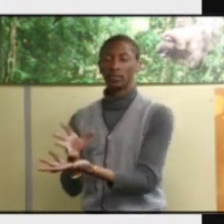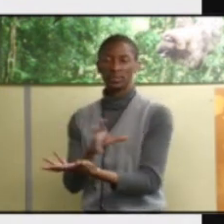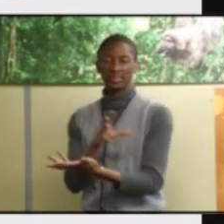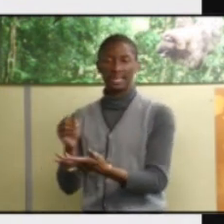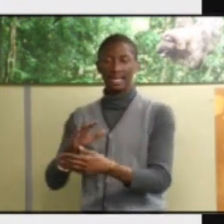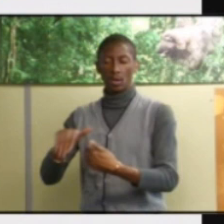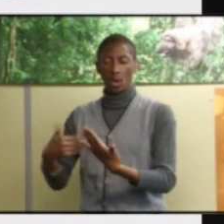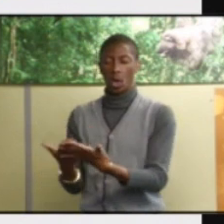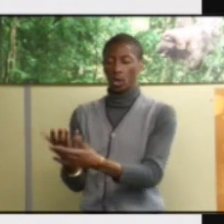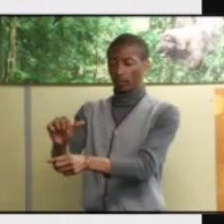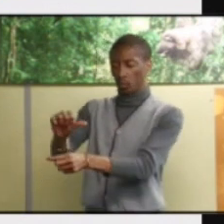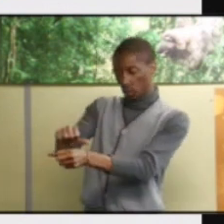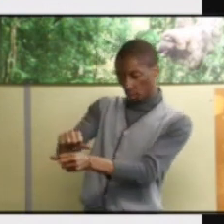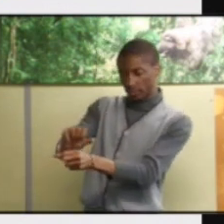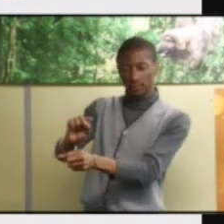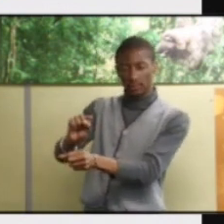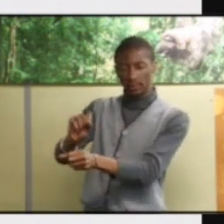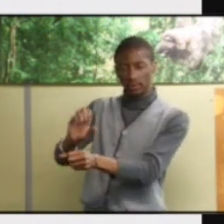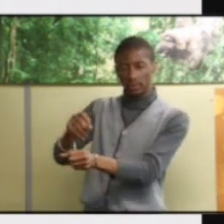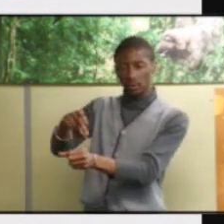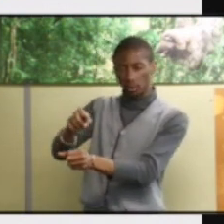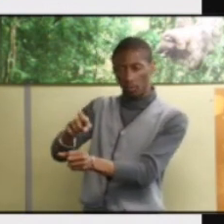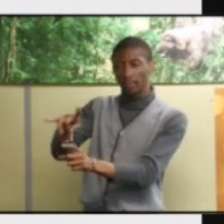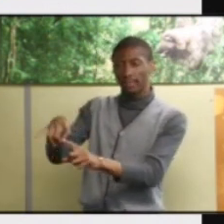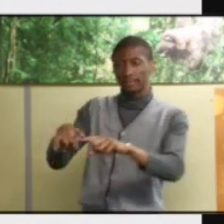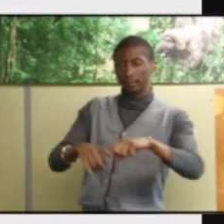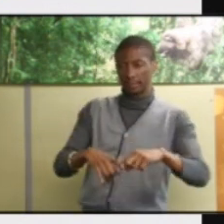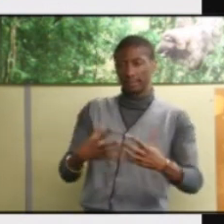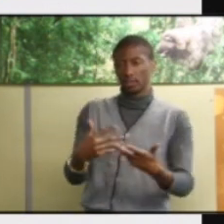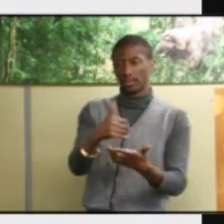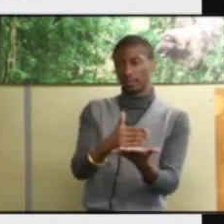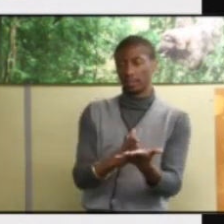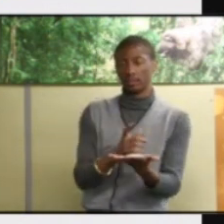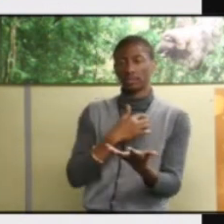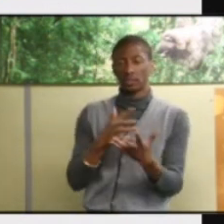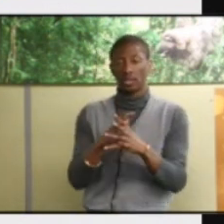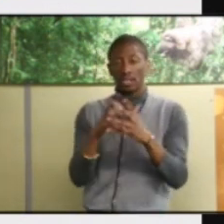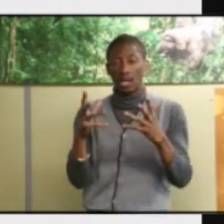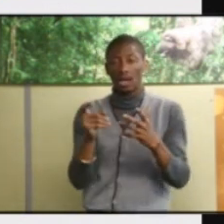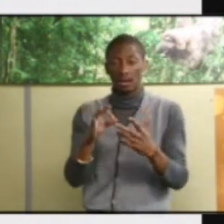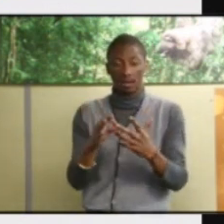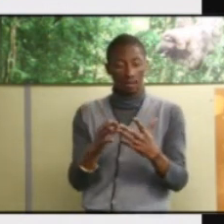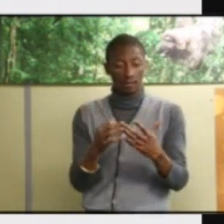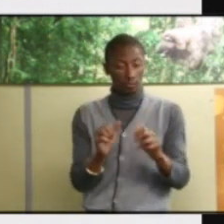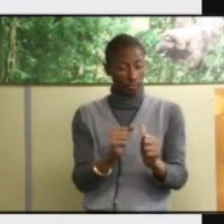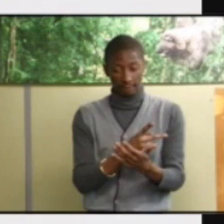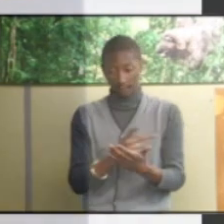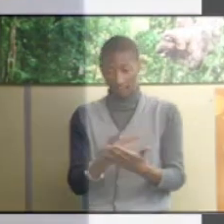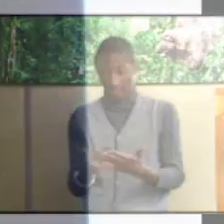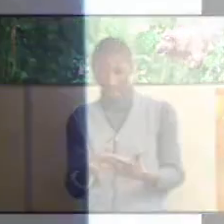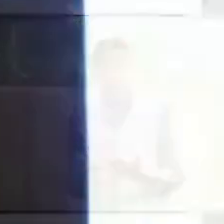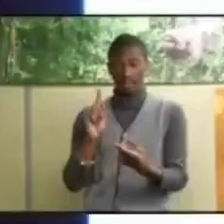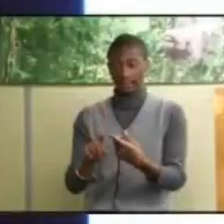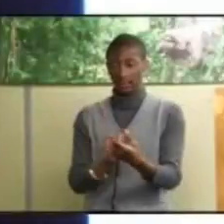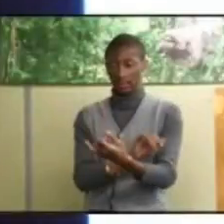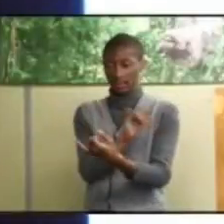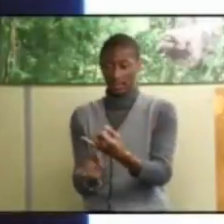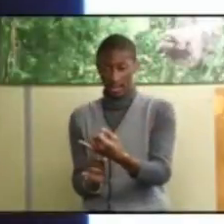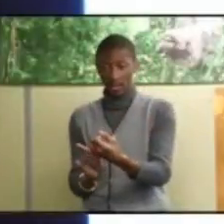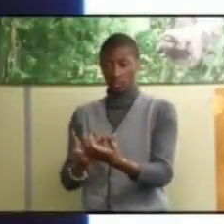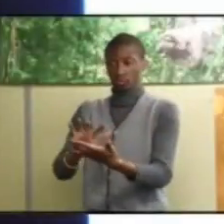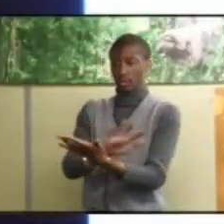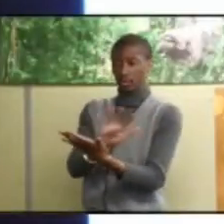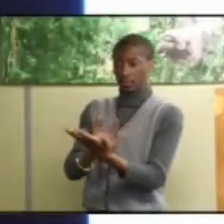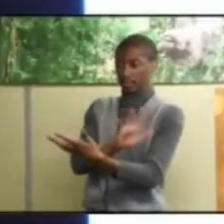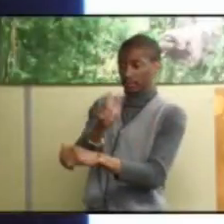on. So lots of trial and error up until the final construction documents, and at that point